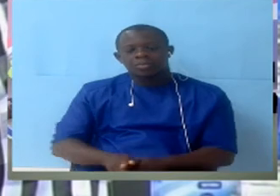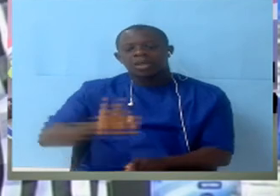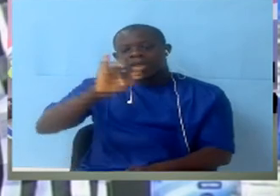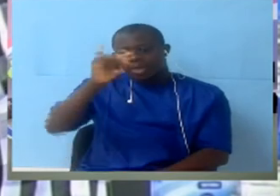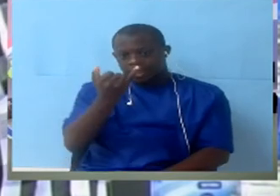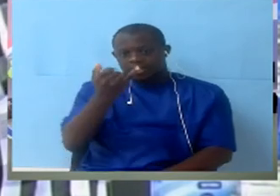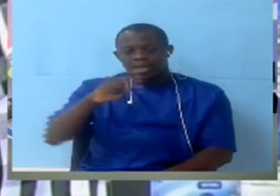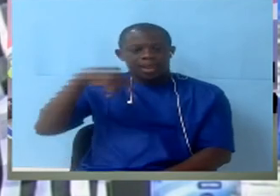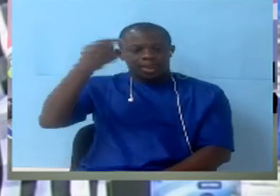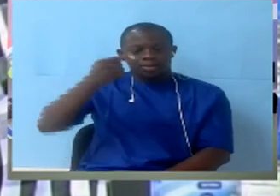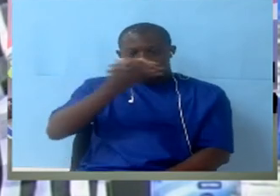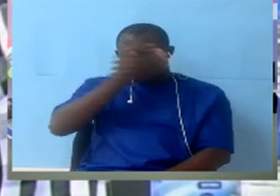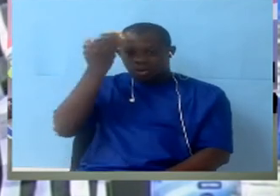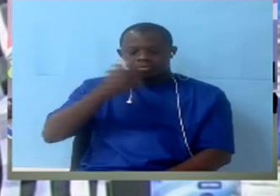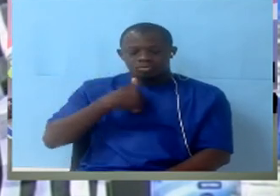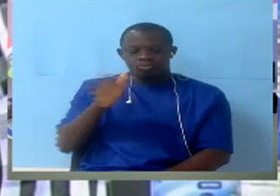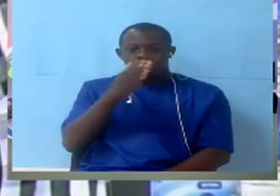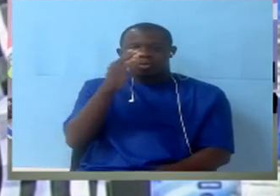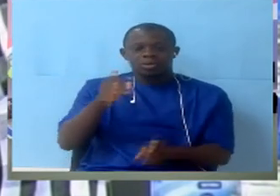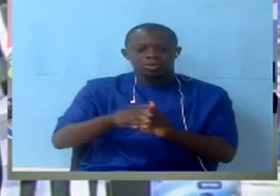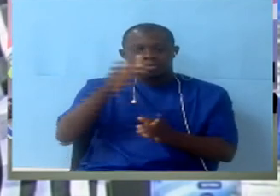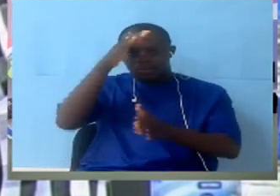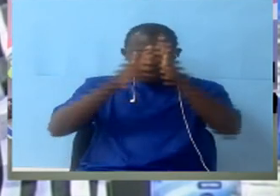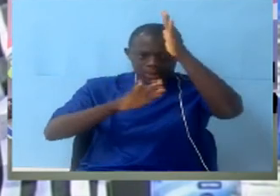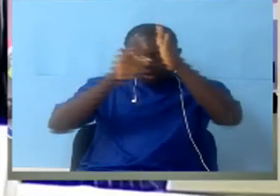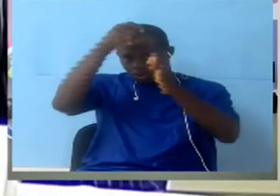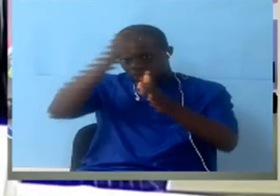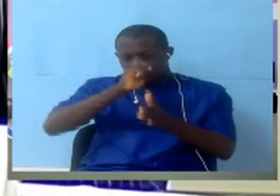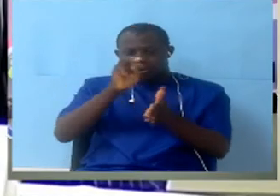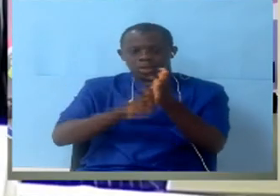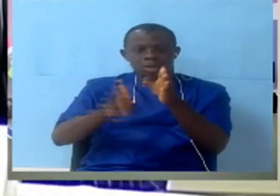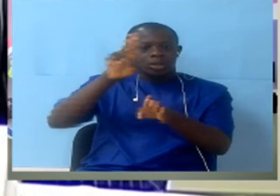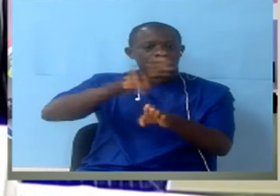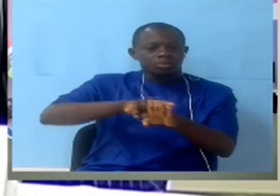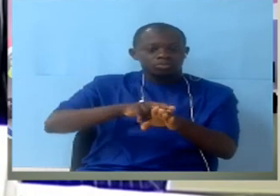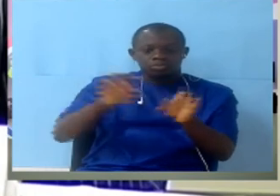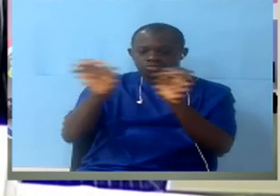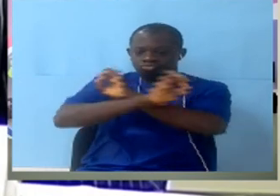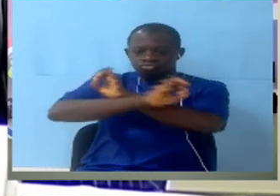Yes, the following morning I went to the military police, but nothing came out of it. Why do you